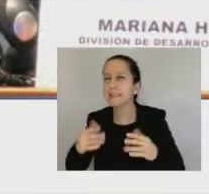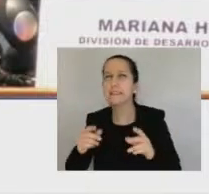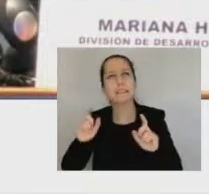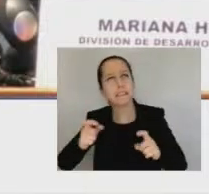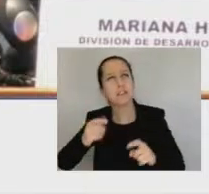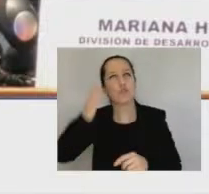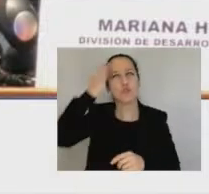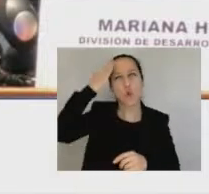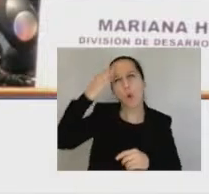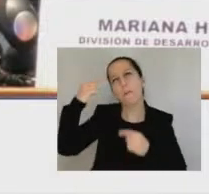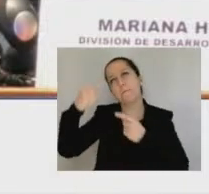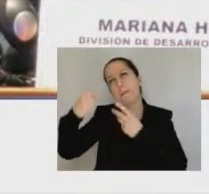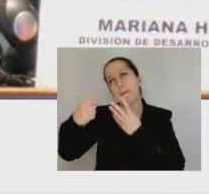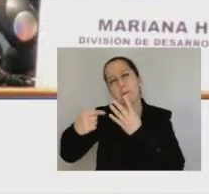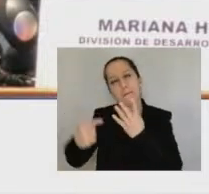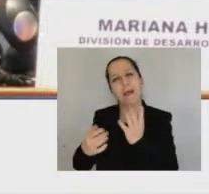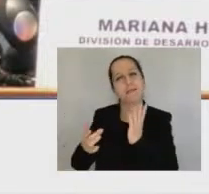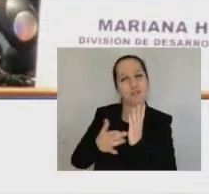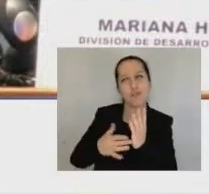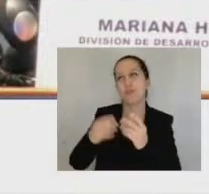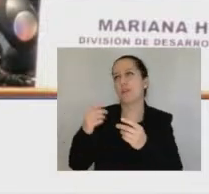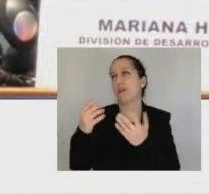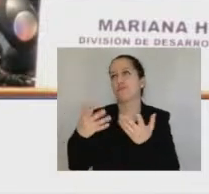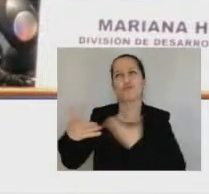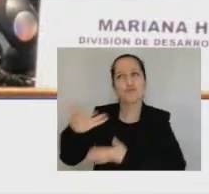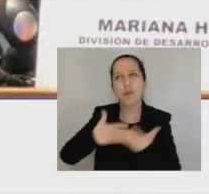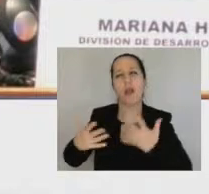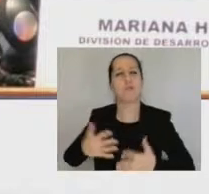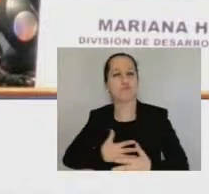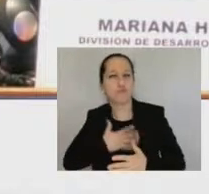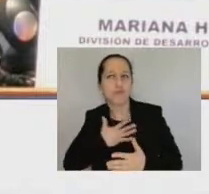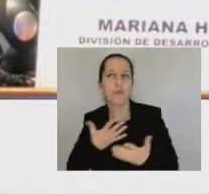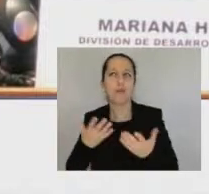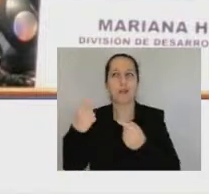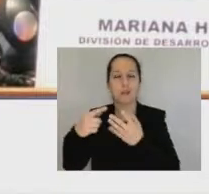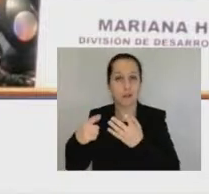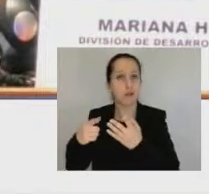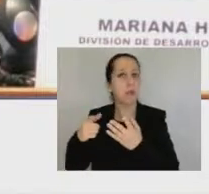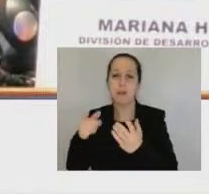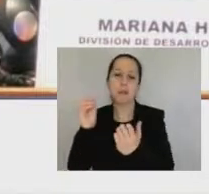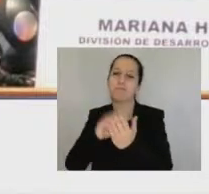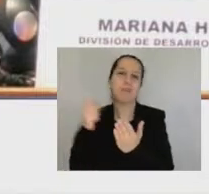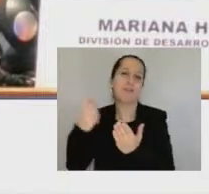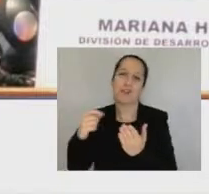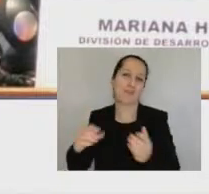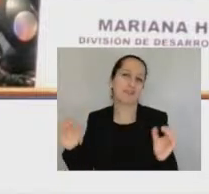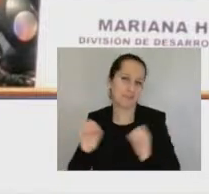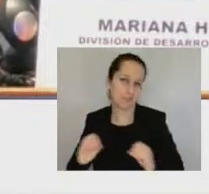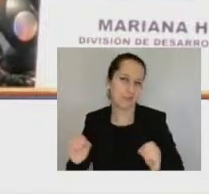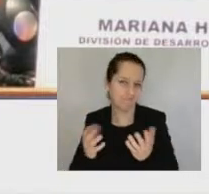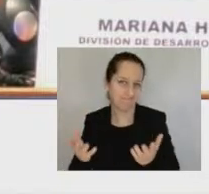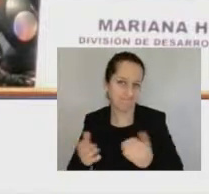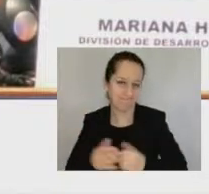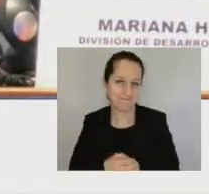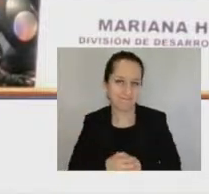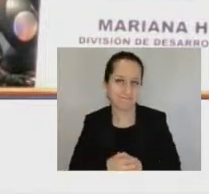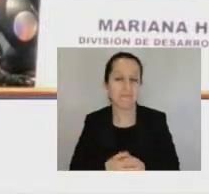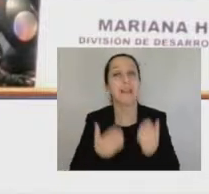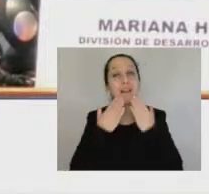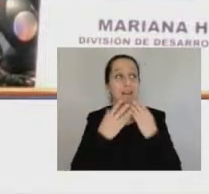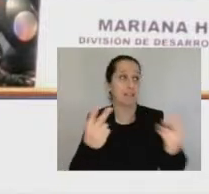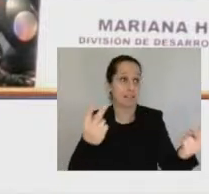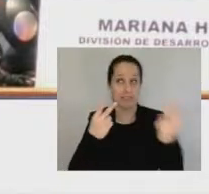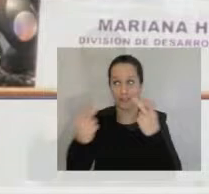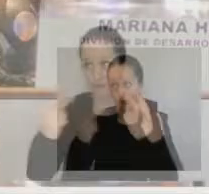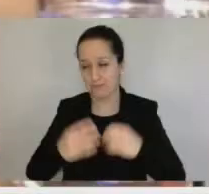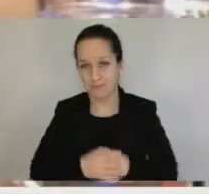in the life of students so that they may reach labor and social inclusion eventually. And that would be